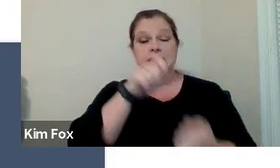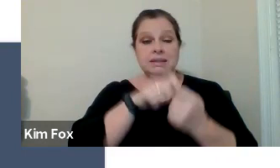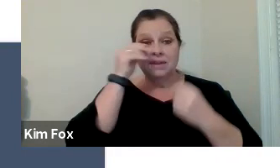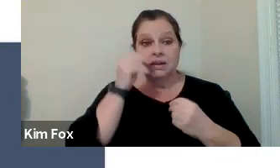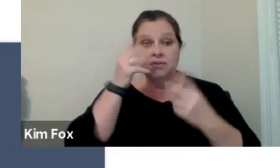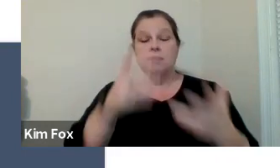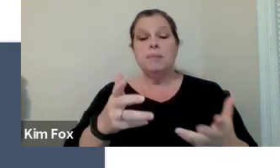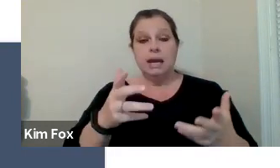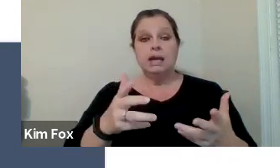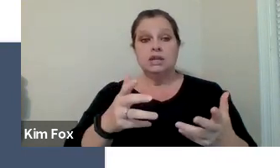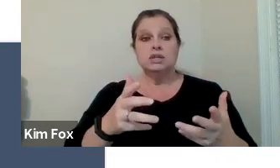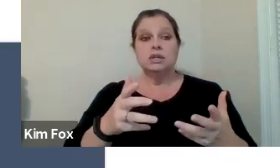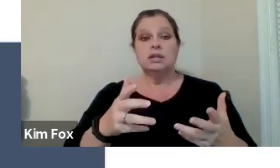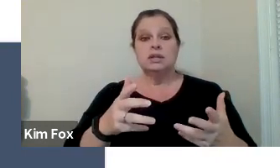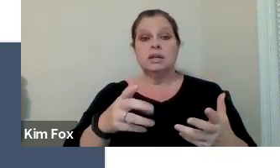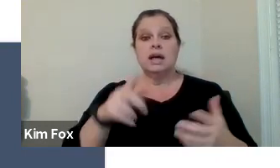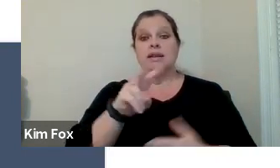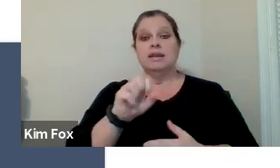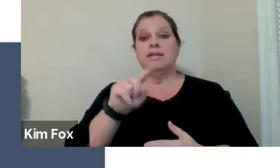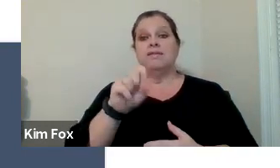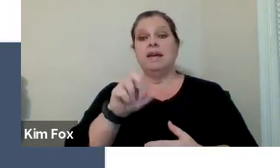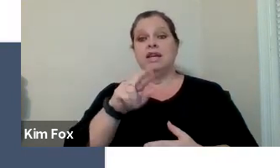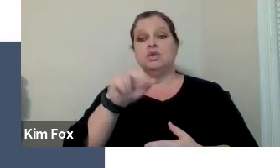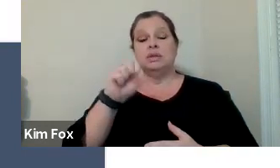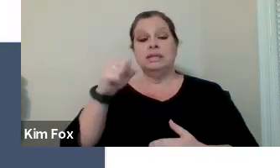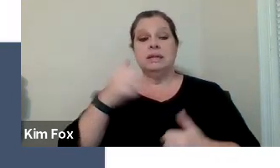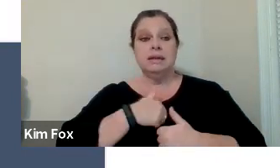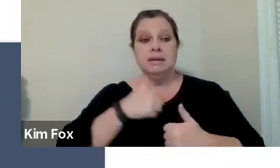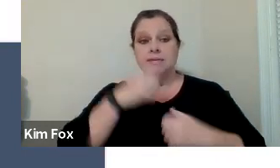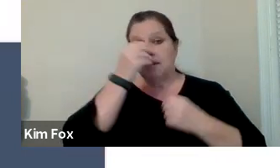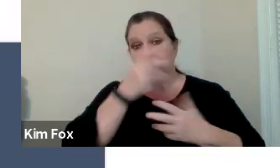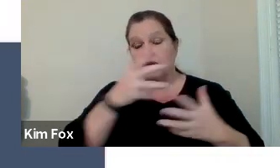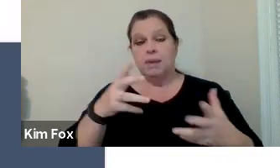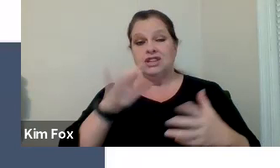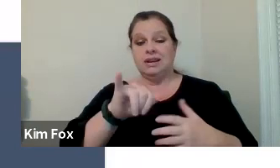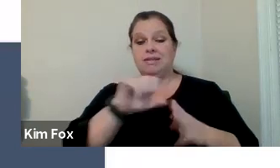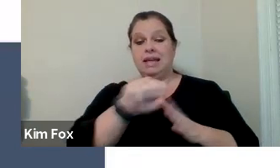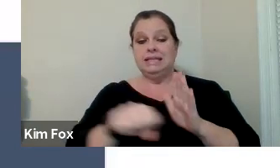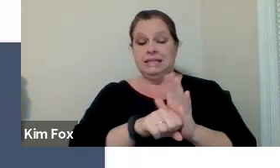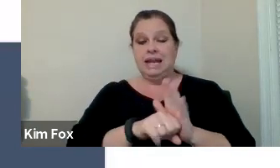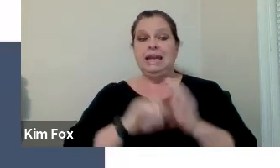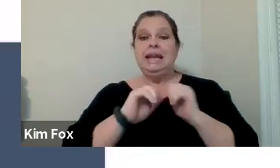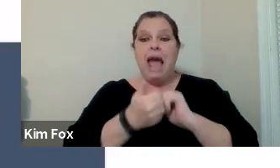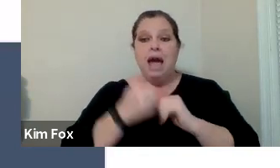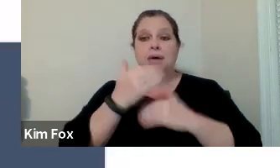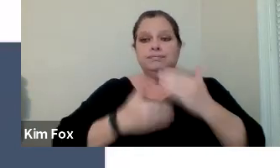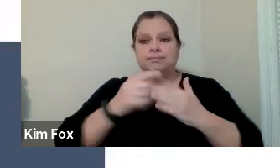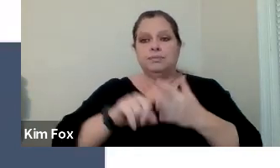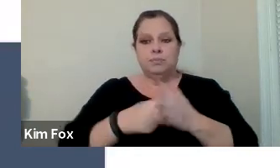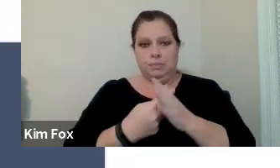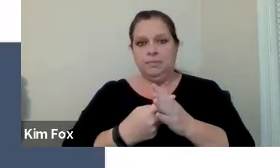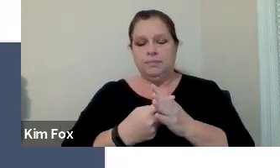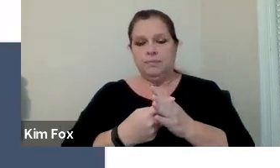information on the veteran education assistance programs offered in that state and how to begin the process. Each state